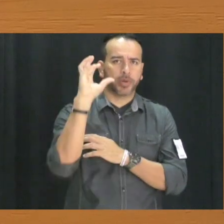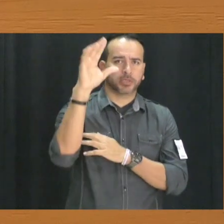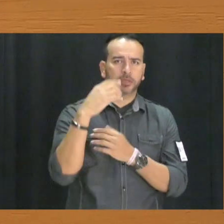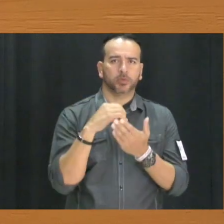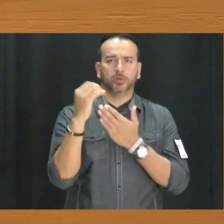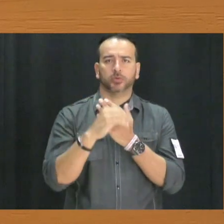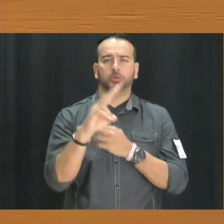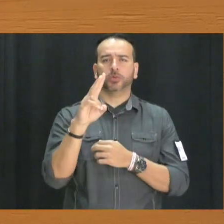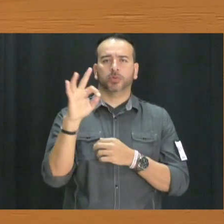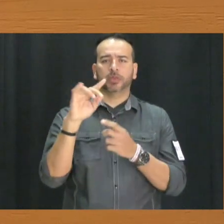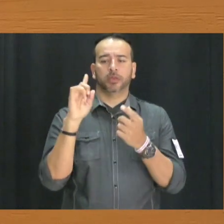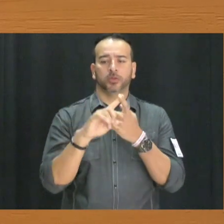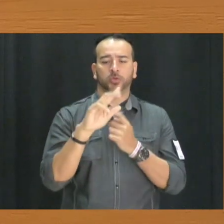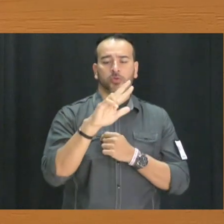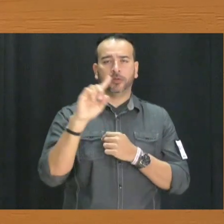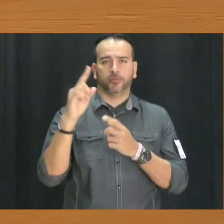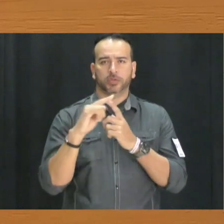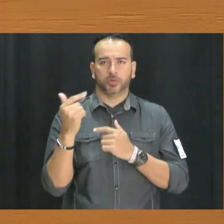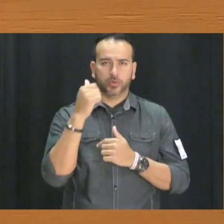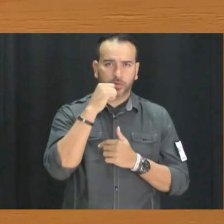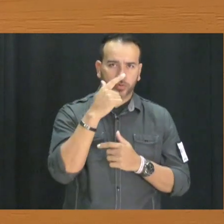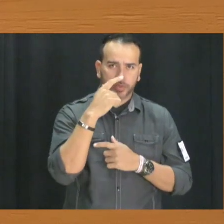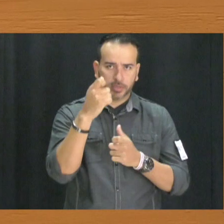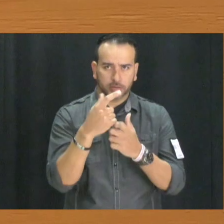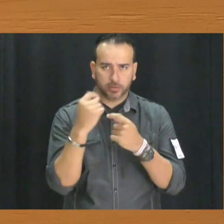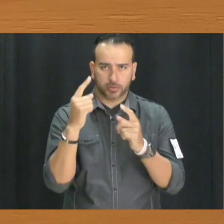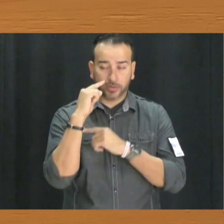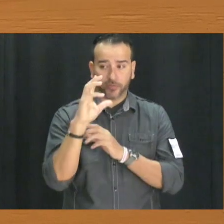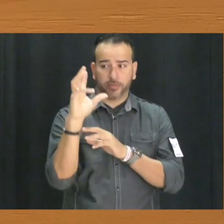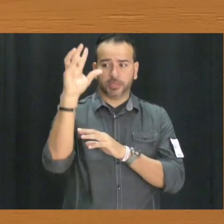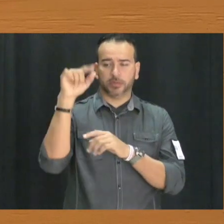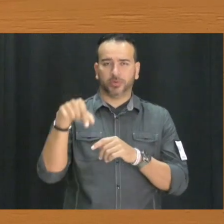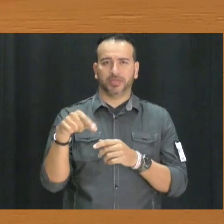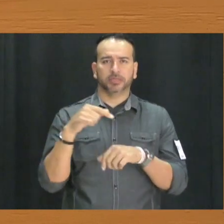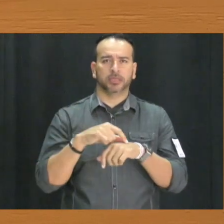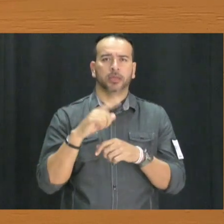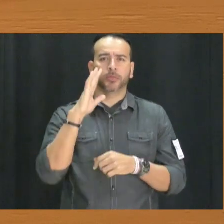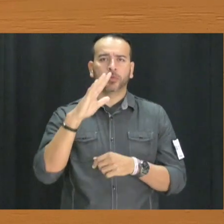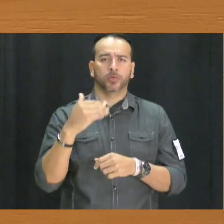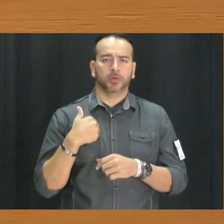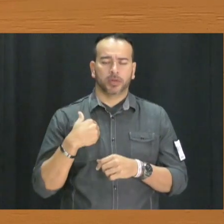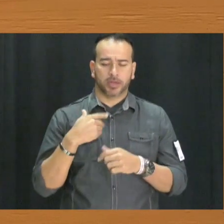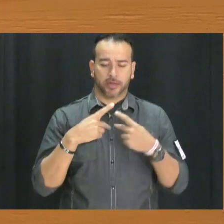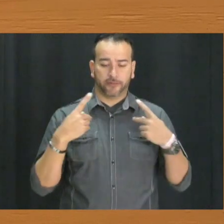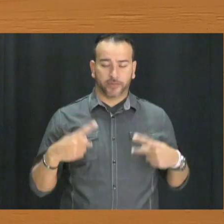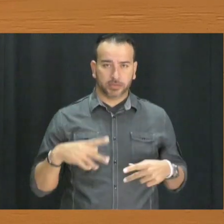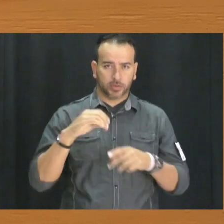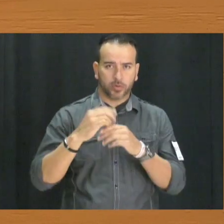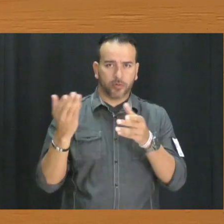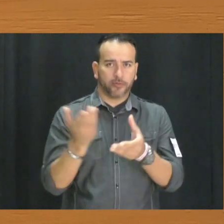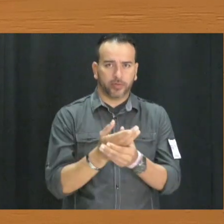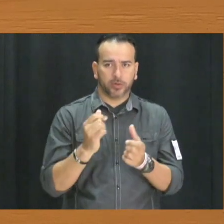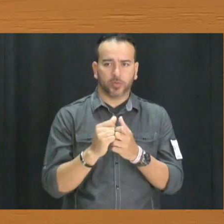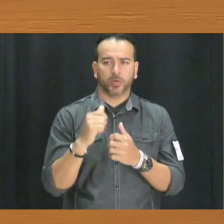October 29th through the 31st all girls interested in trying out for basketball this season must have a valid sports physical on file with the